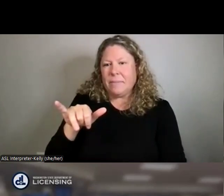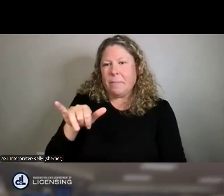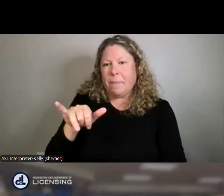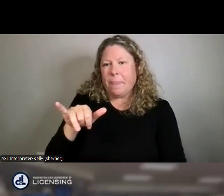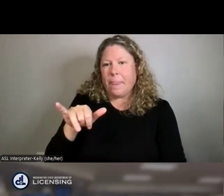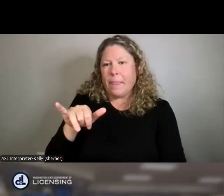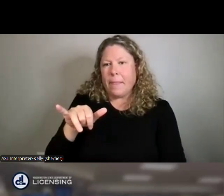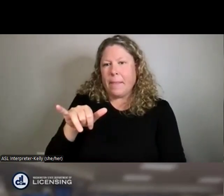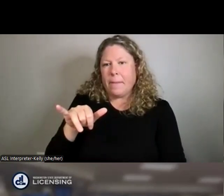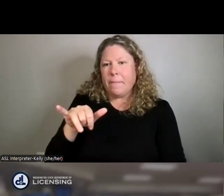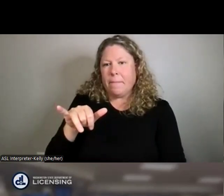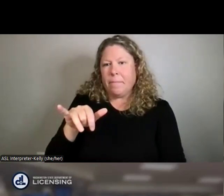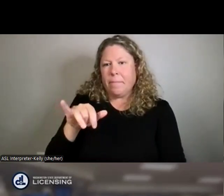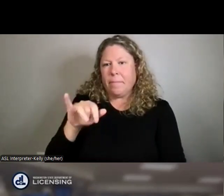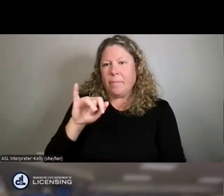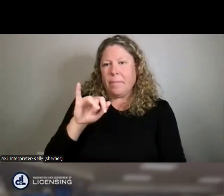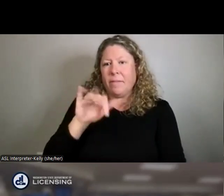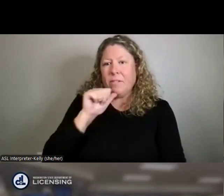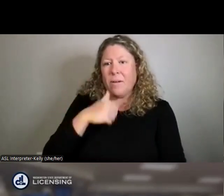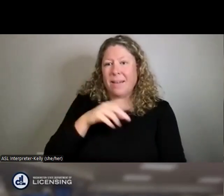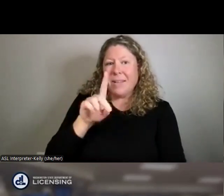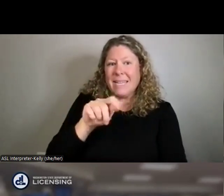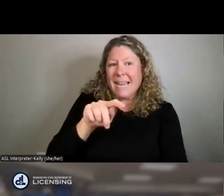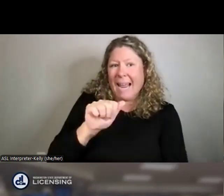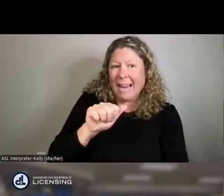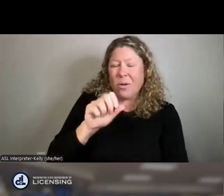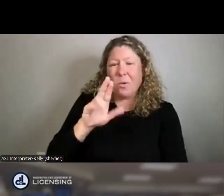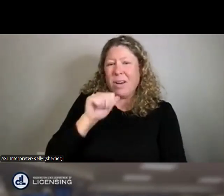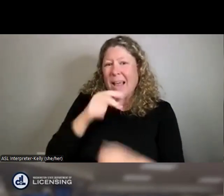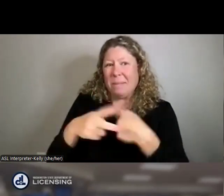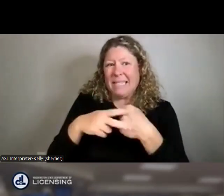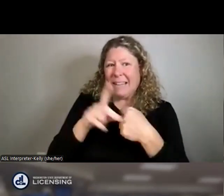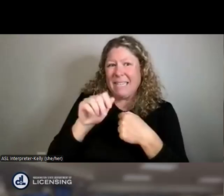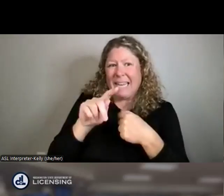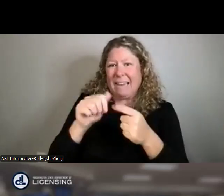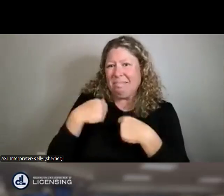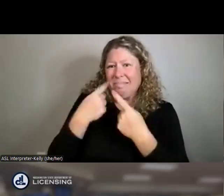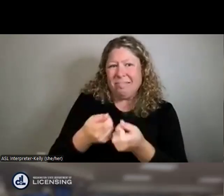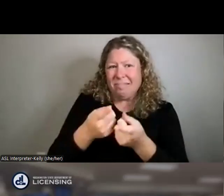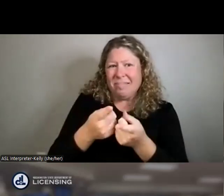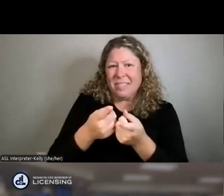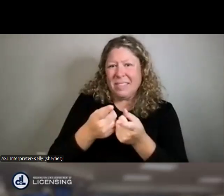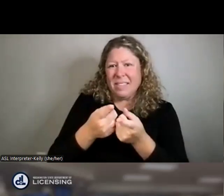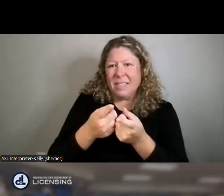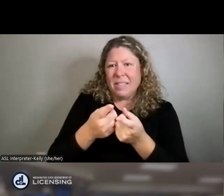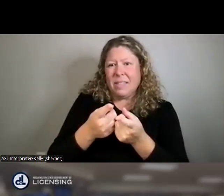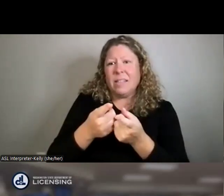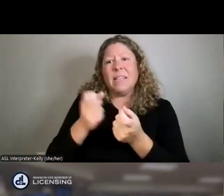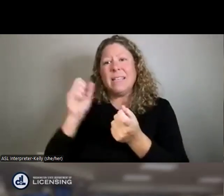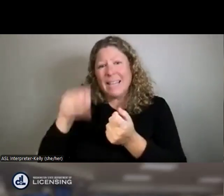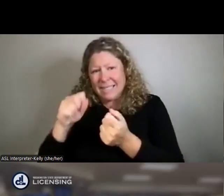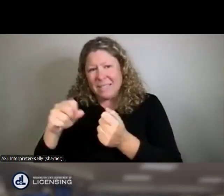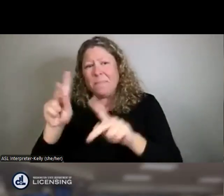have if we don't have the data or haven't been capturing it in a consistent way? We get our share of complaints and